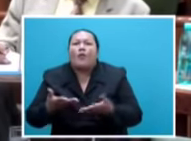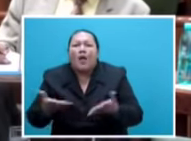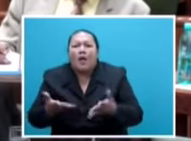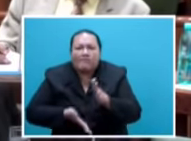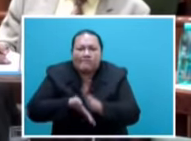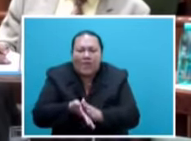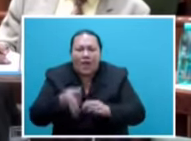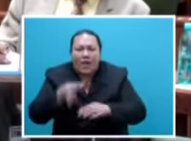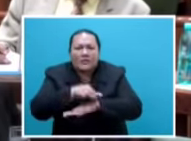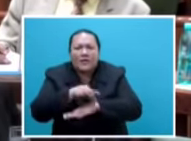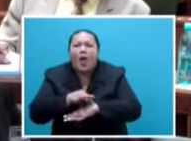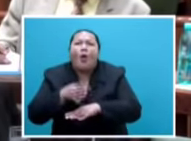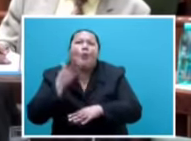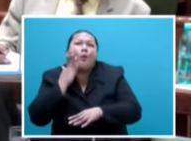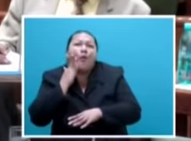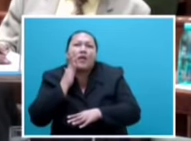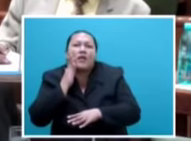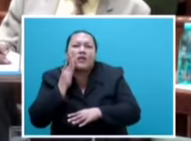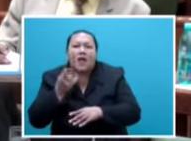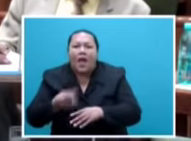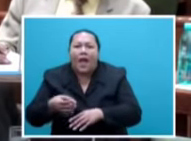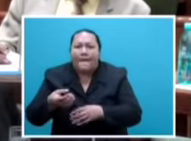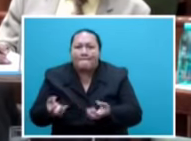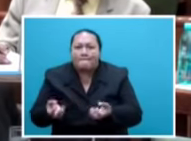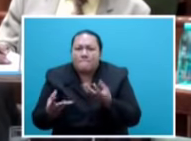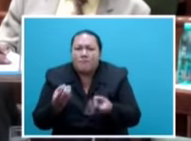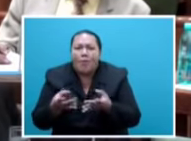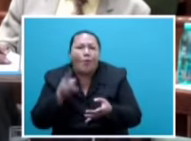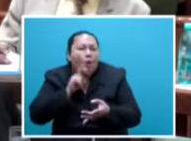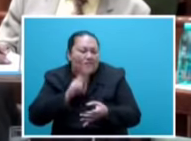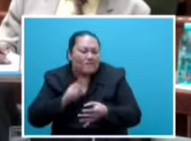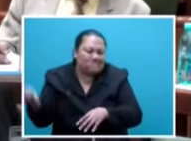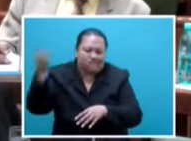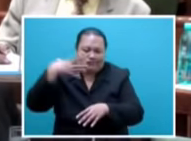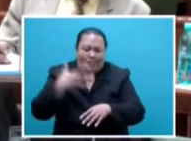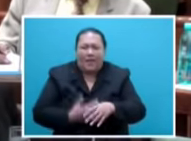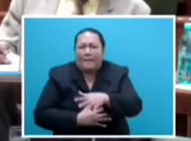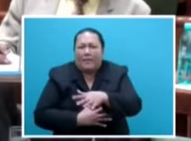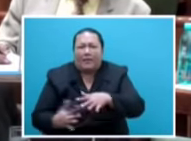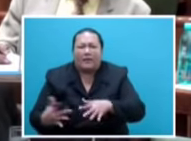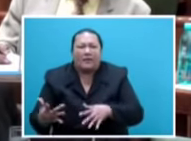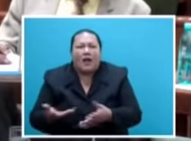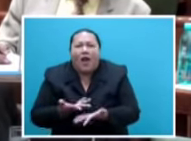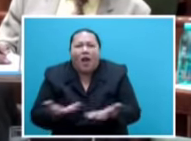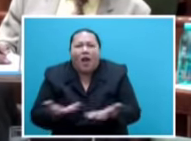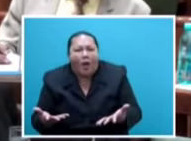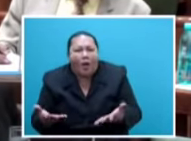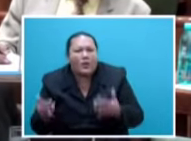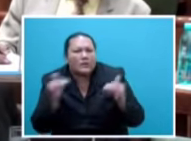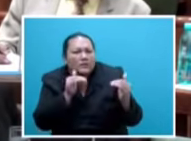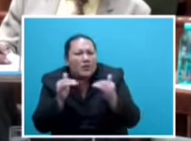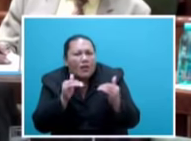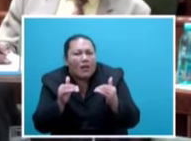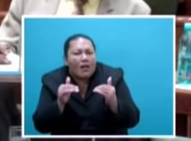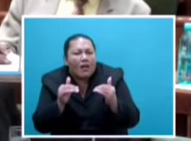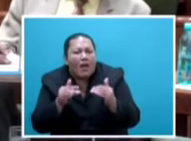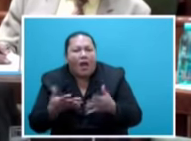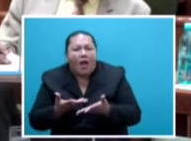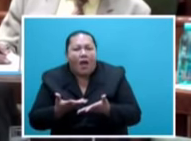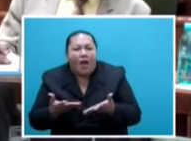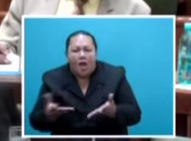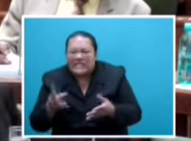boiling water is poured on his back? Under this imposed constitution, we're told that we're all equal before the law. But how is it that some people in